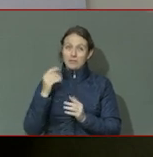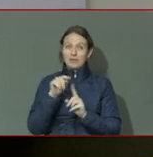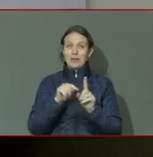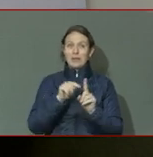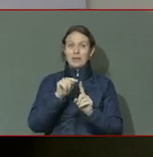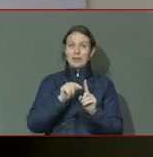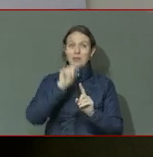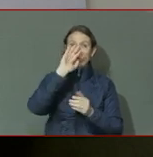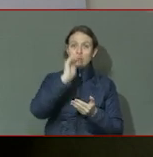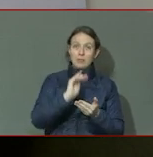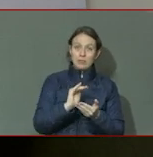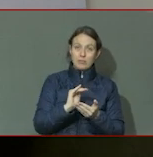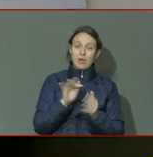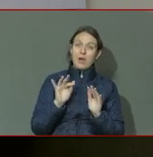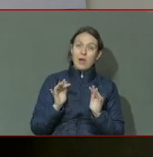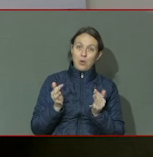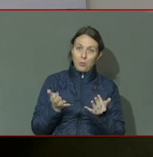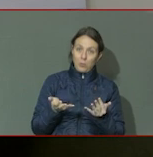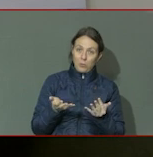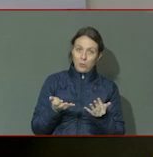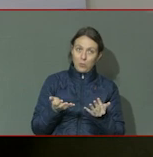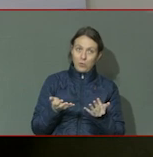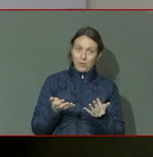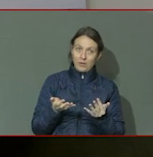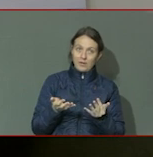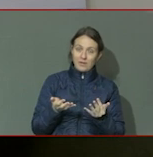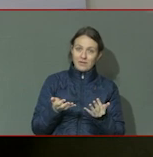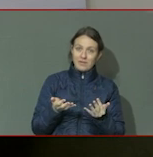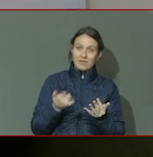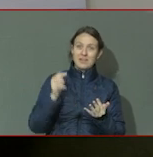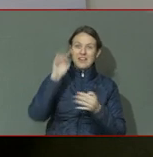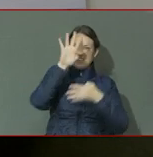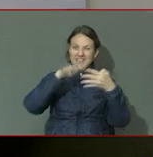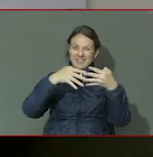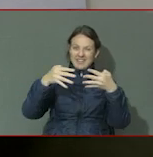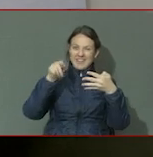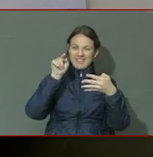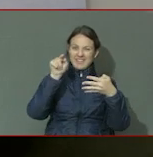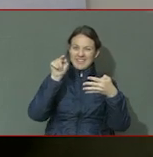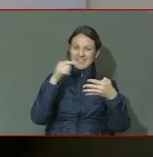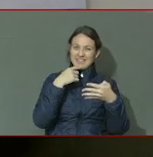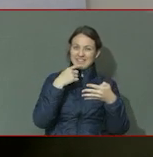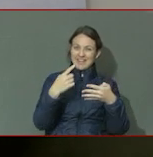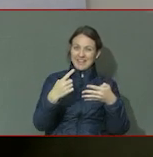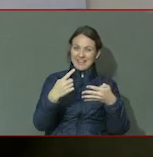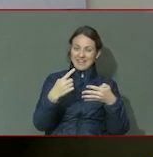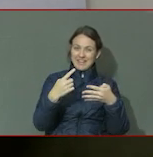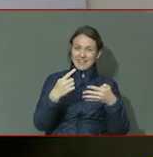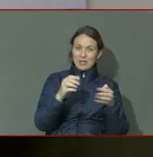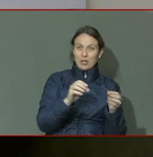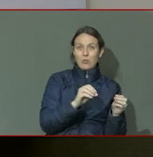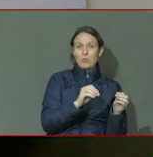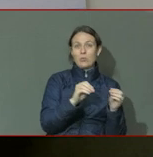temperature by, reason out of the table, by shifting in the direction of